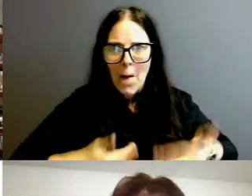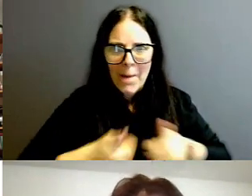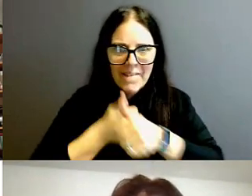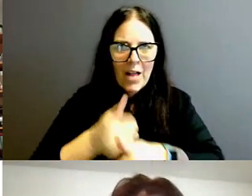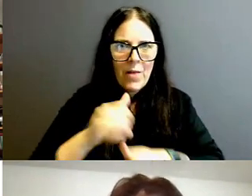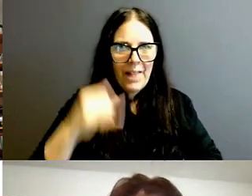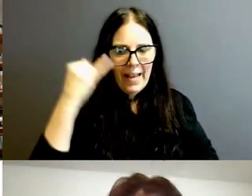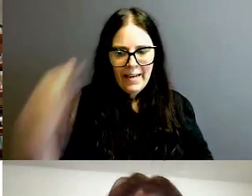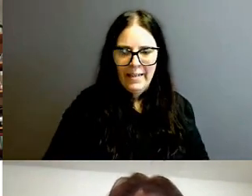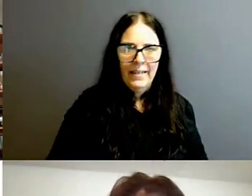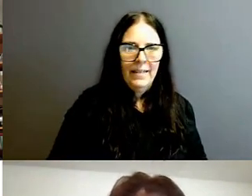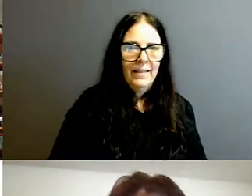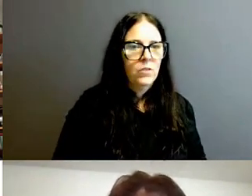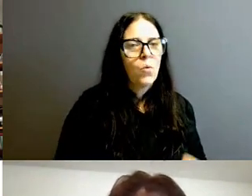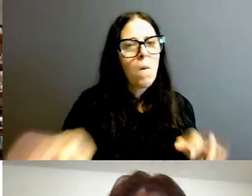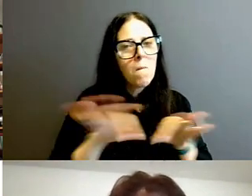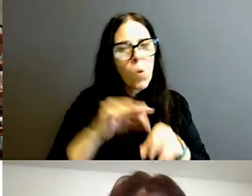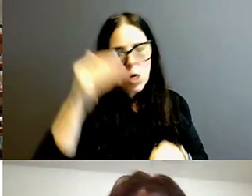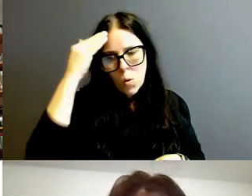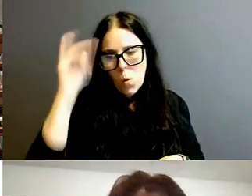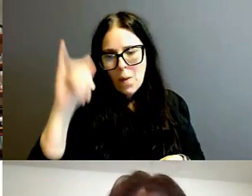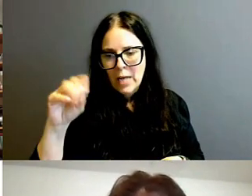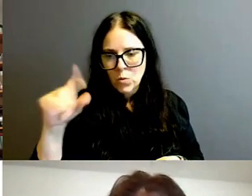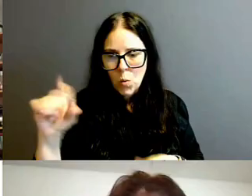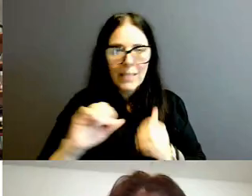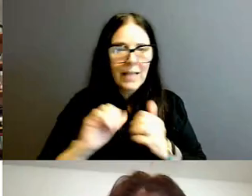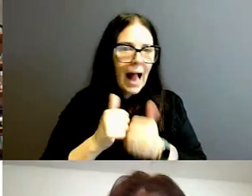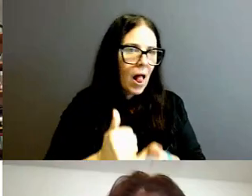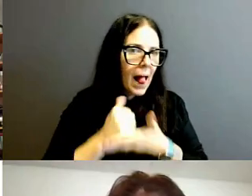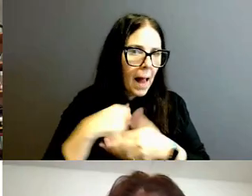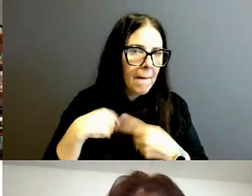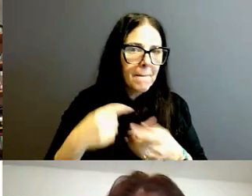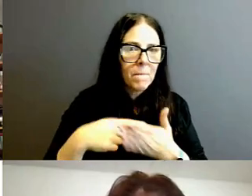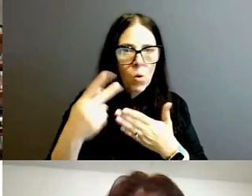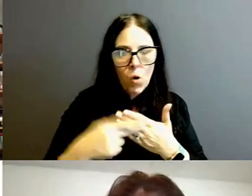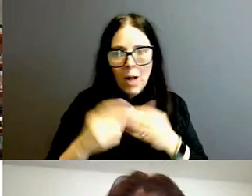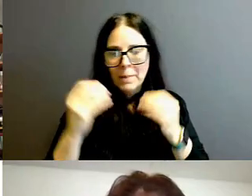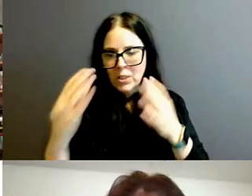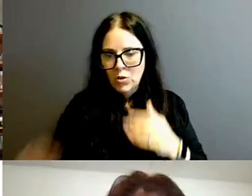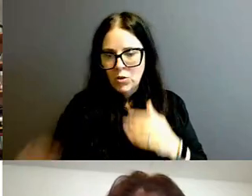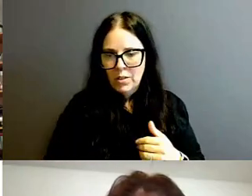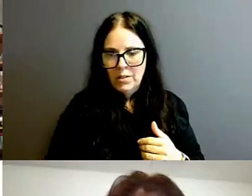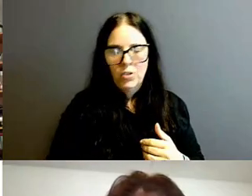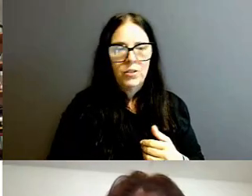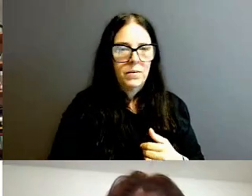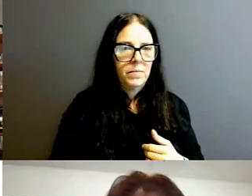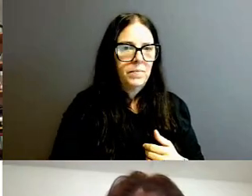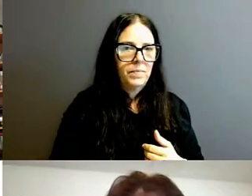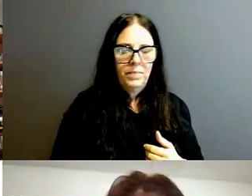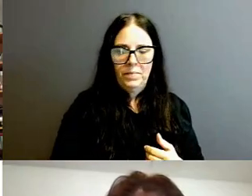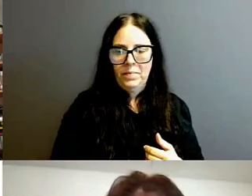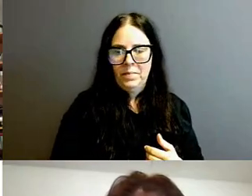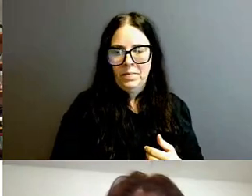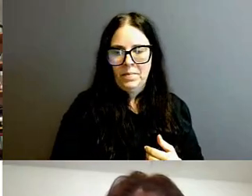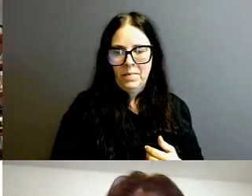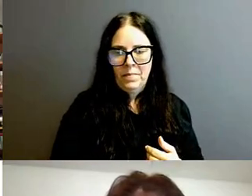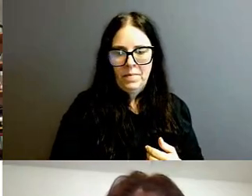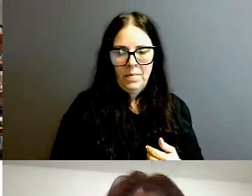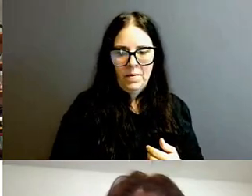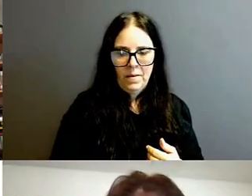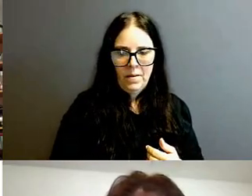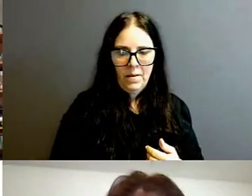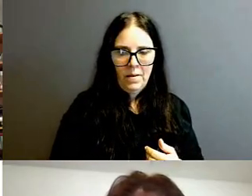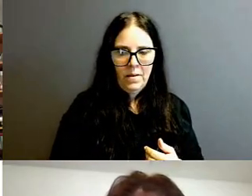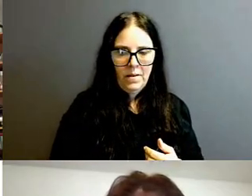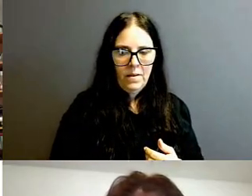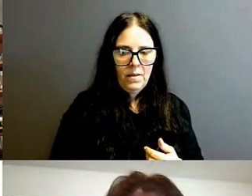something else. So knowing about the tools and how they may have helped other programs or instructors, that's fantastic as well. And I will put that name